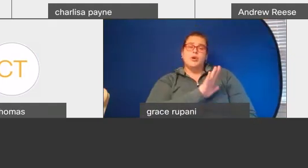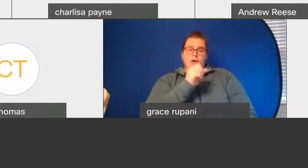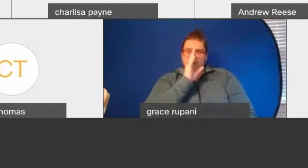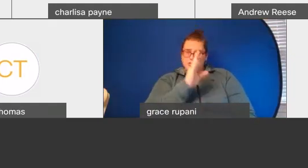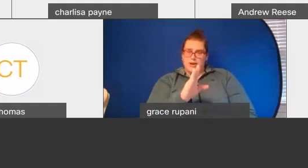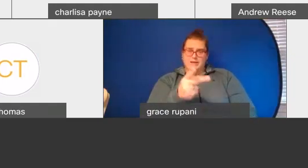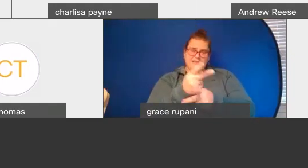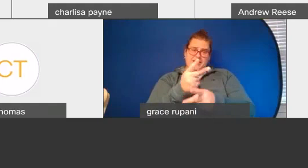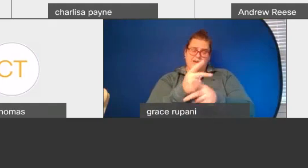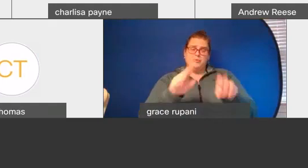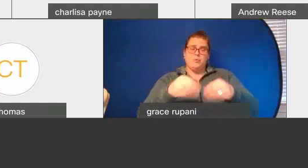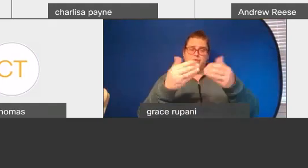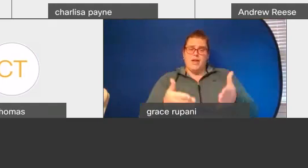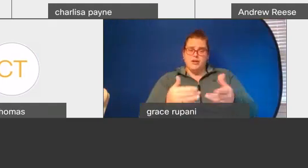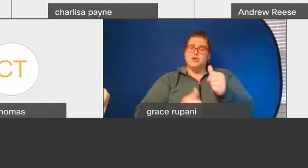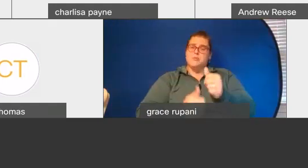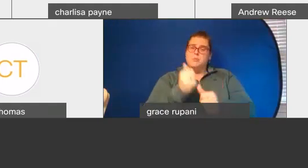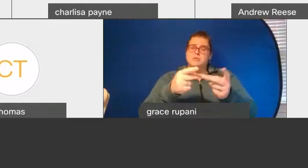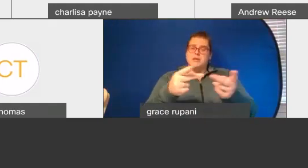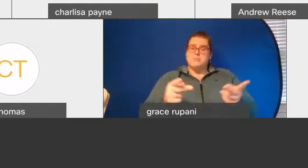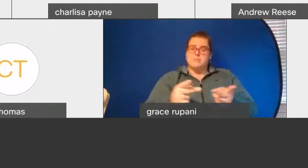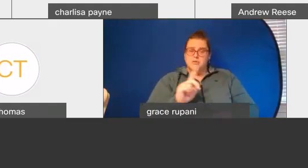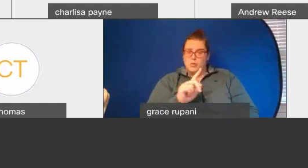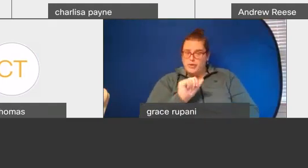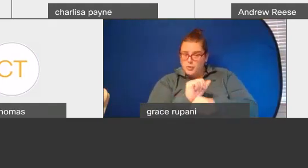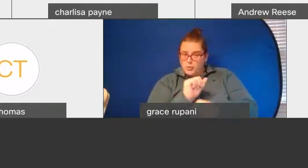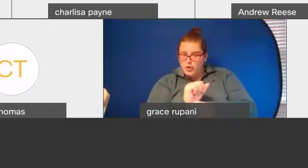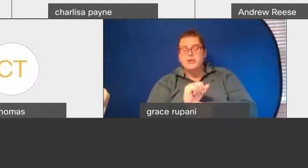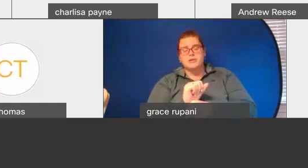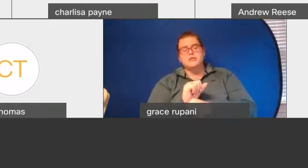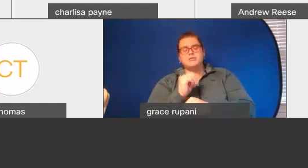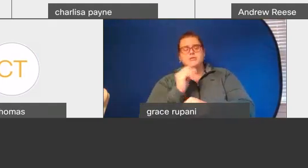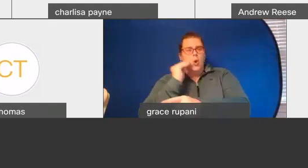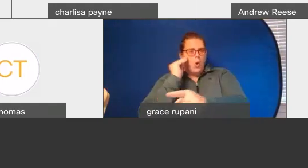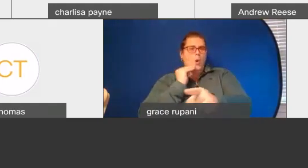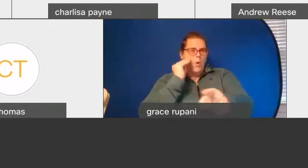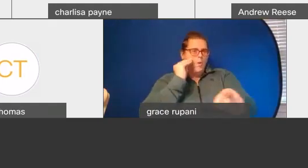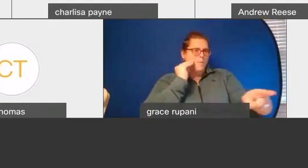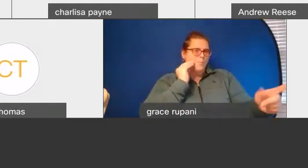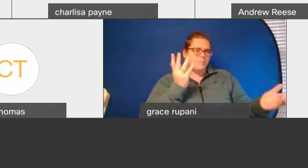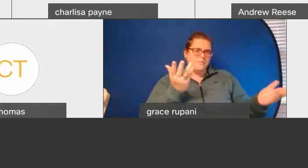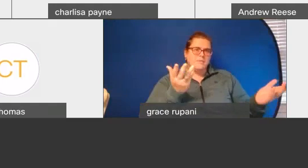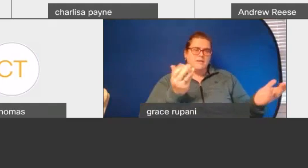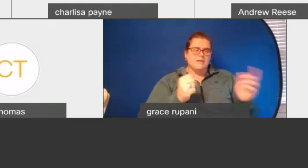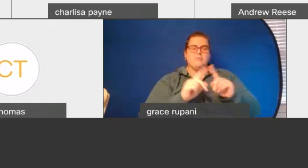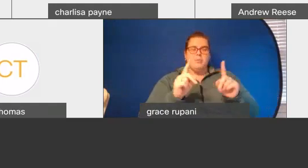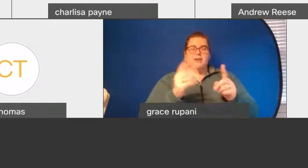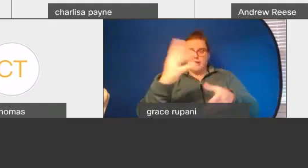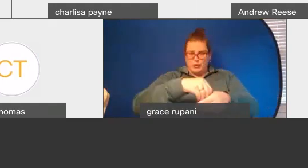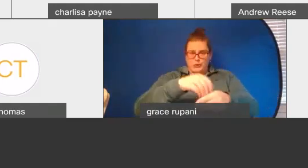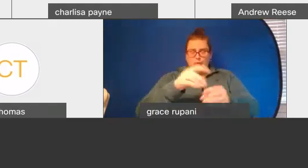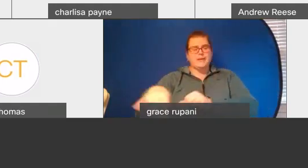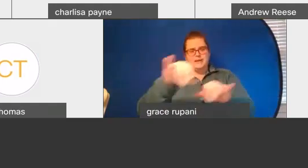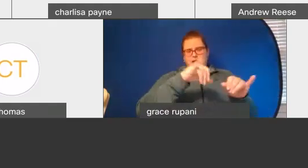providers work are homes, and that would include common areas since the persons that